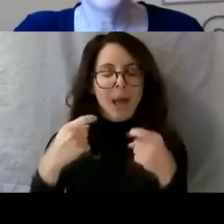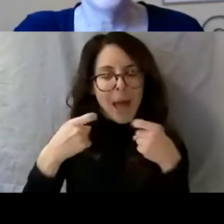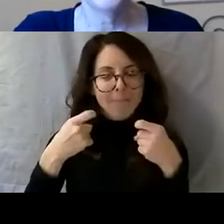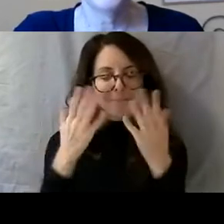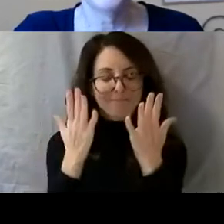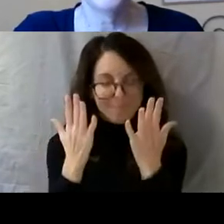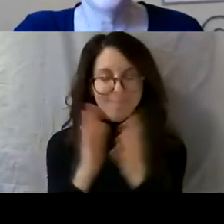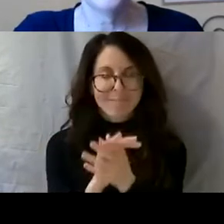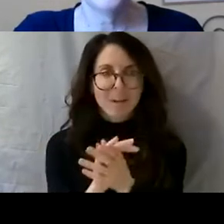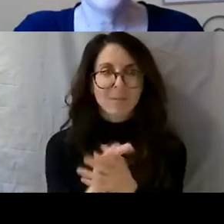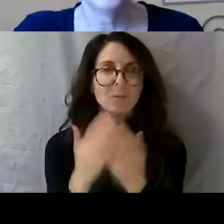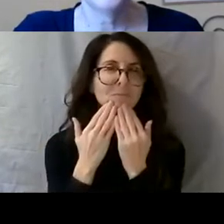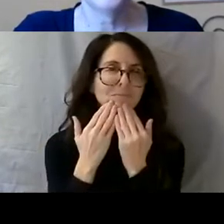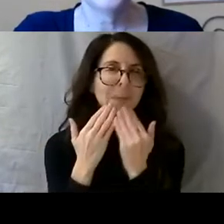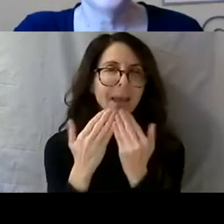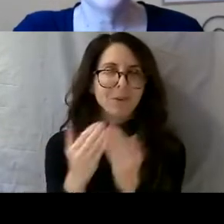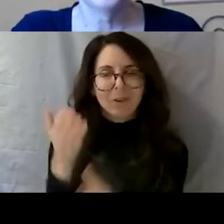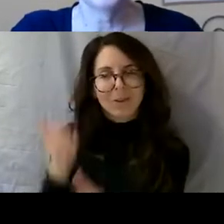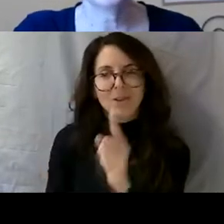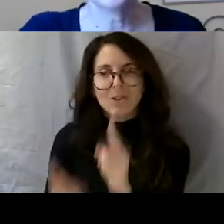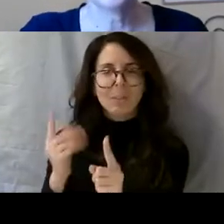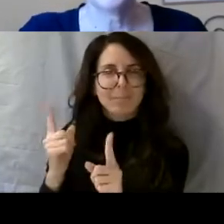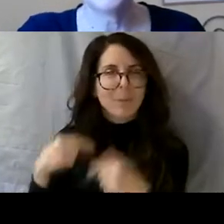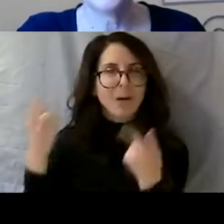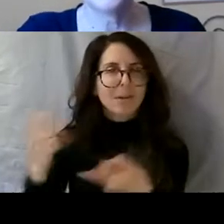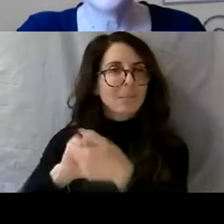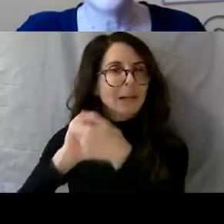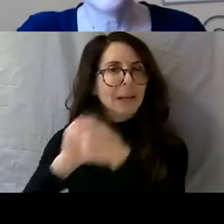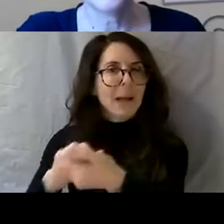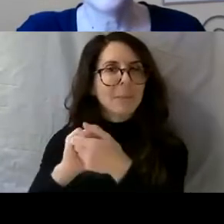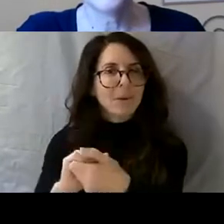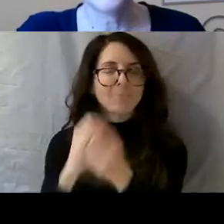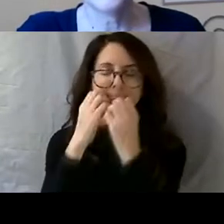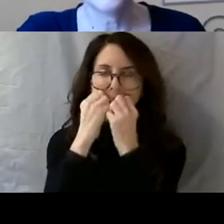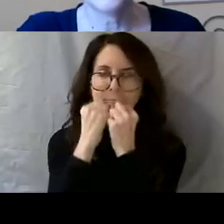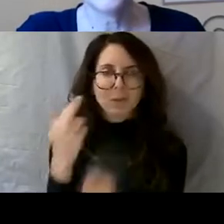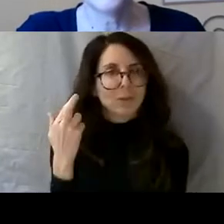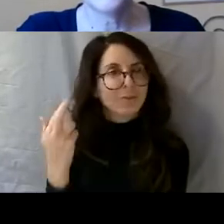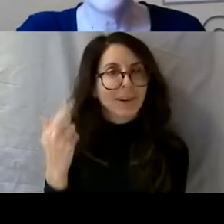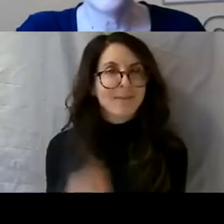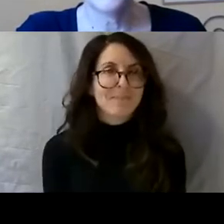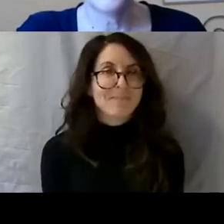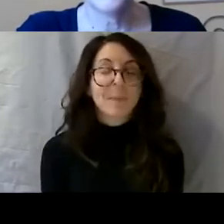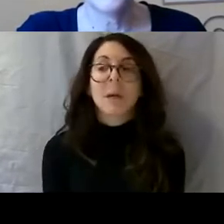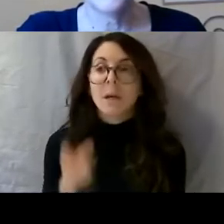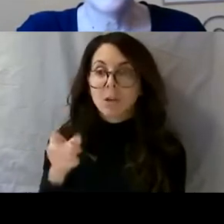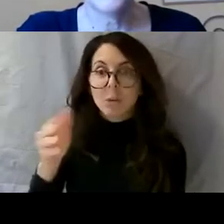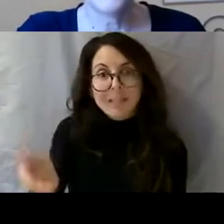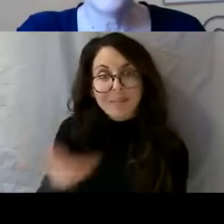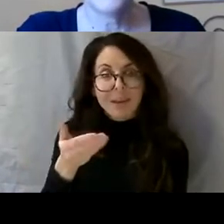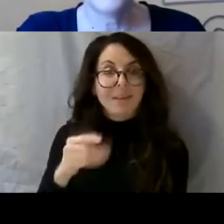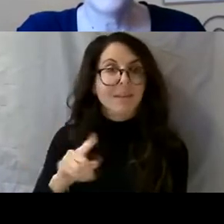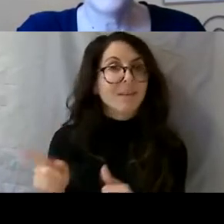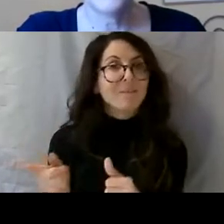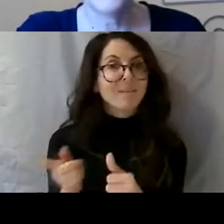to Ginny, who's been such a long-time collaborator and a very dear friend. So Ginny was invited to be the inaugural